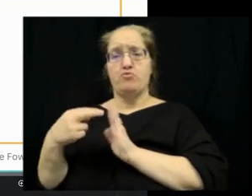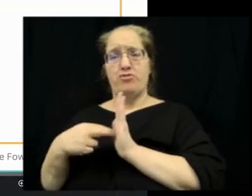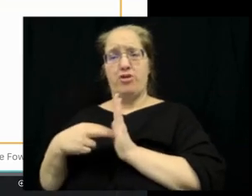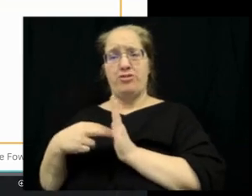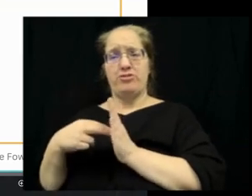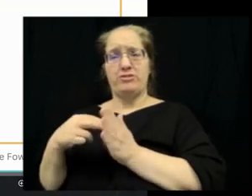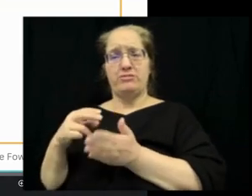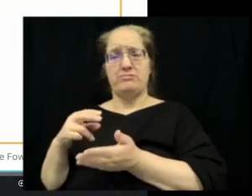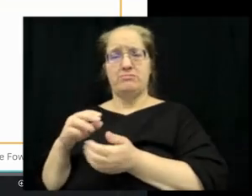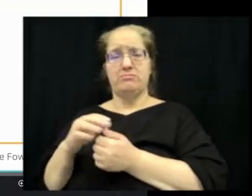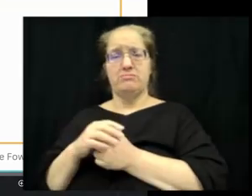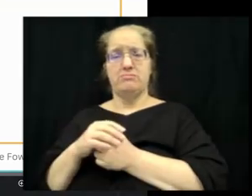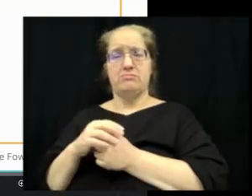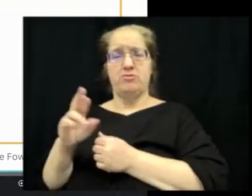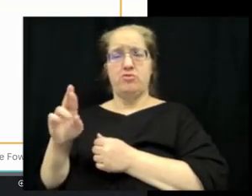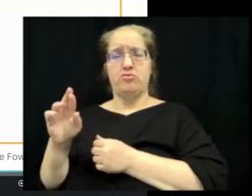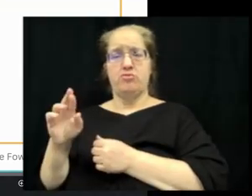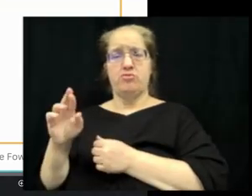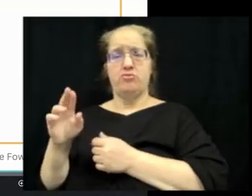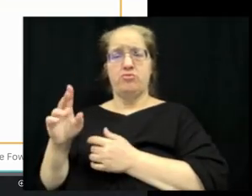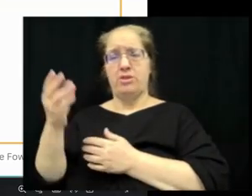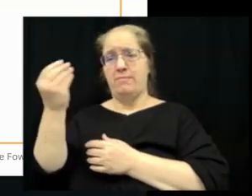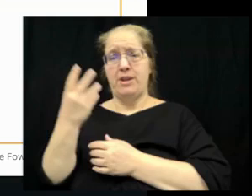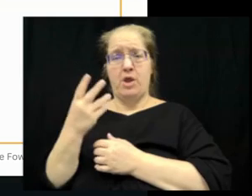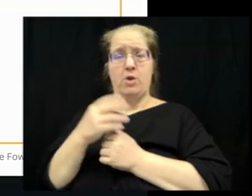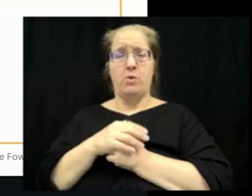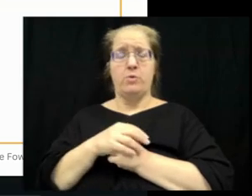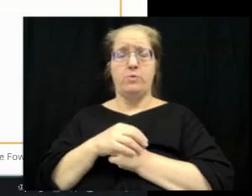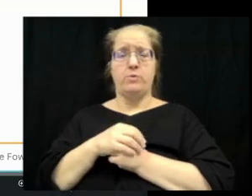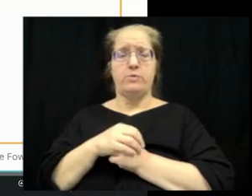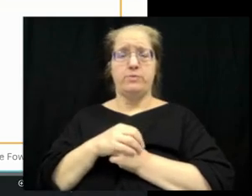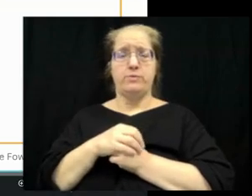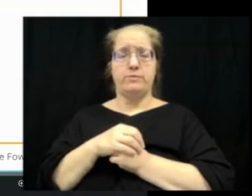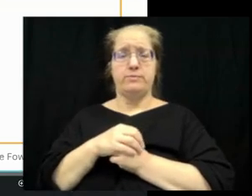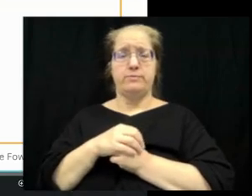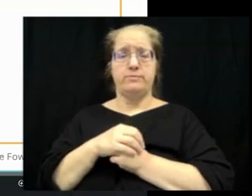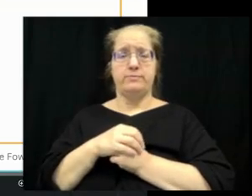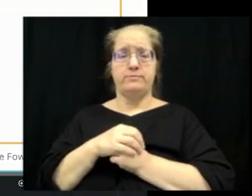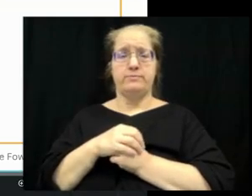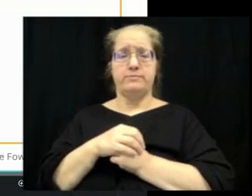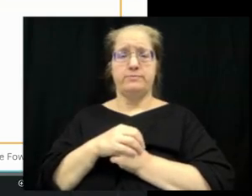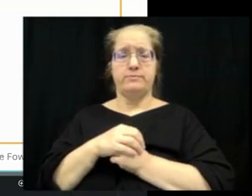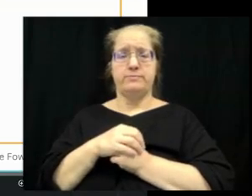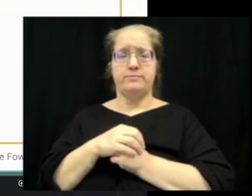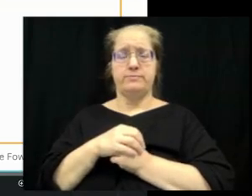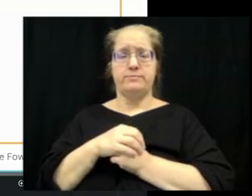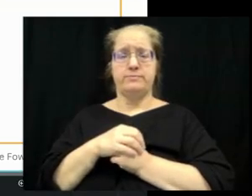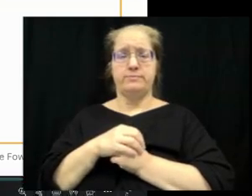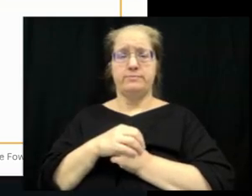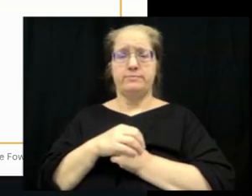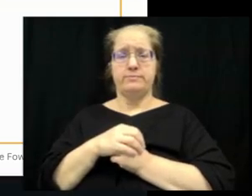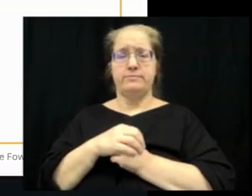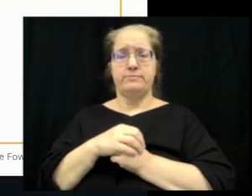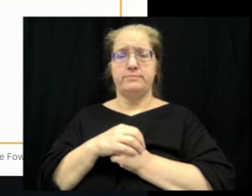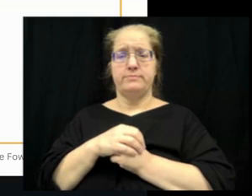more of those, just let me know. Okay, sure. Because we want to make sure people who are listening and the recording get the benefit as